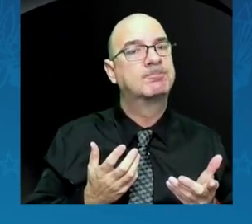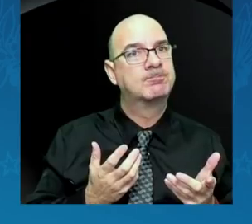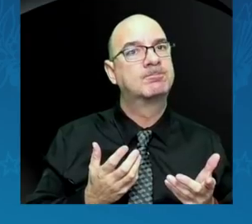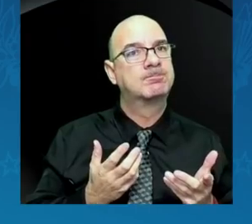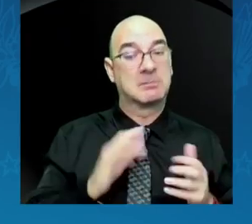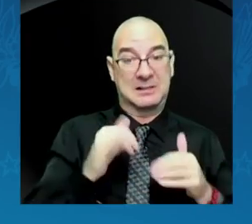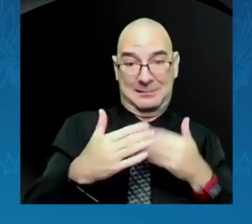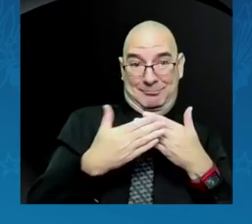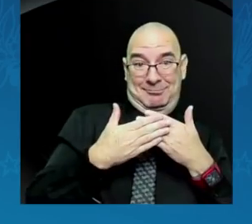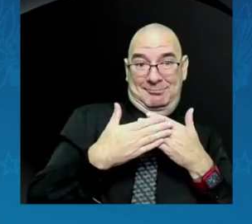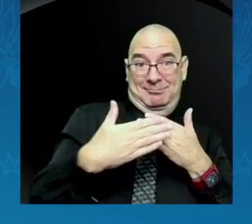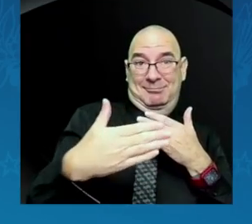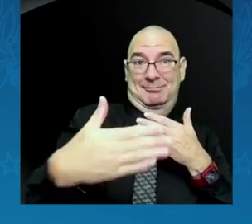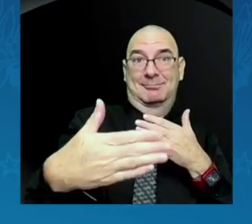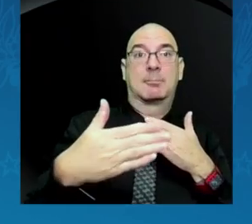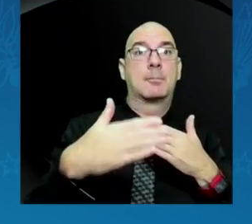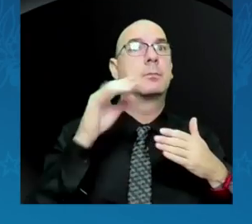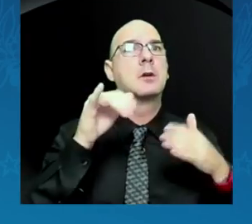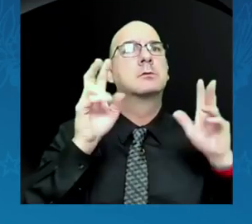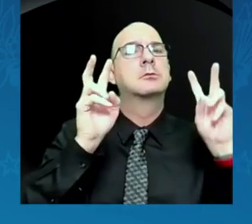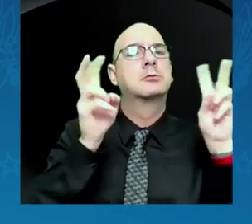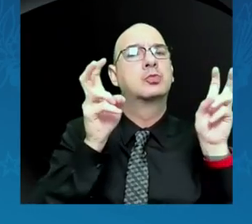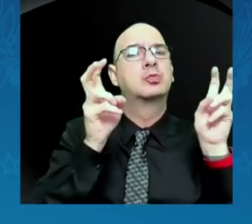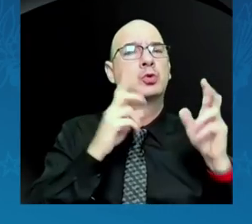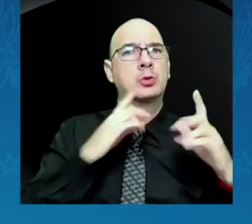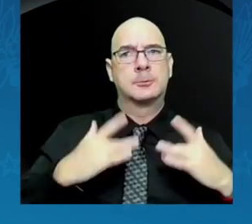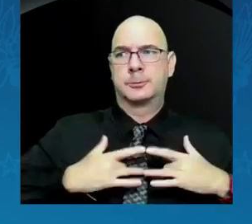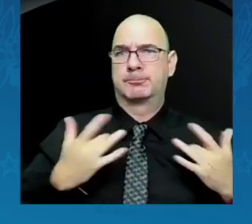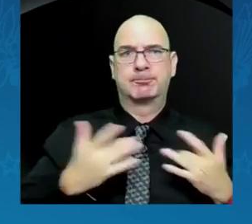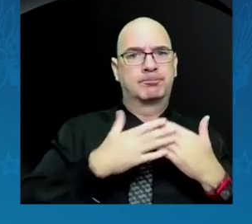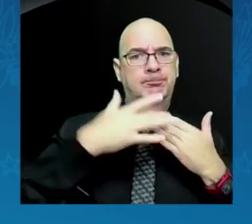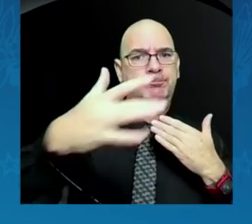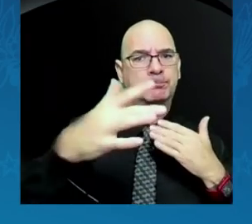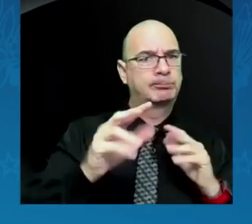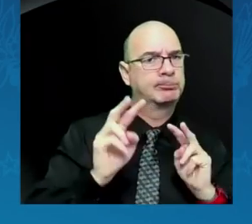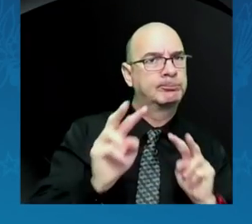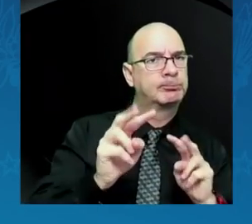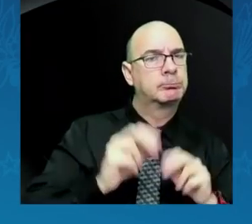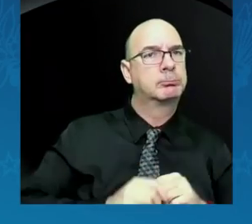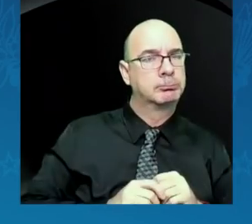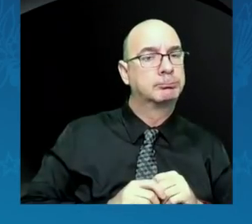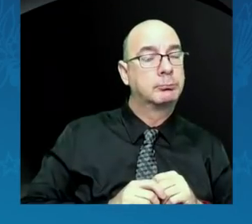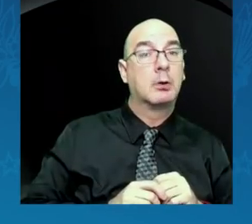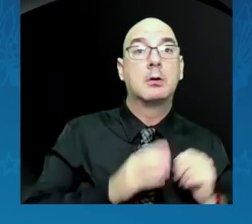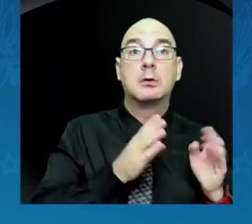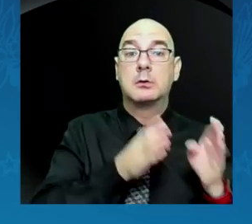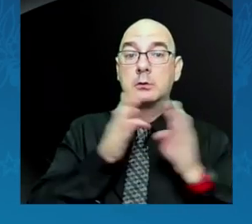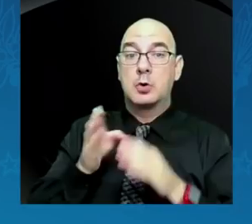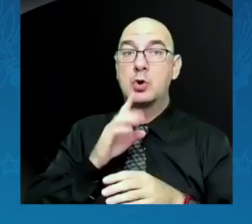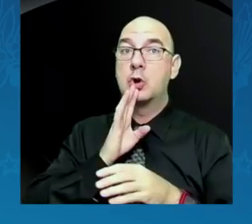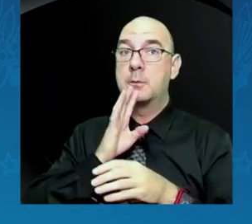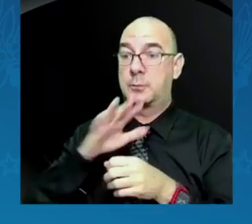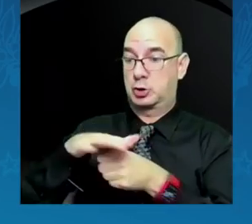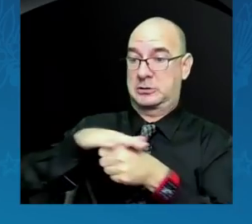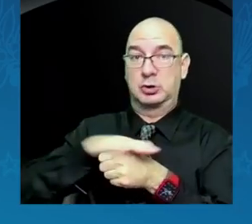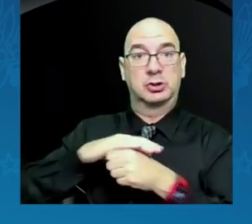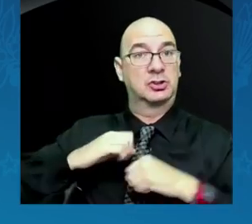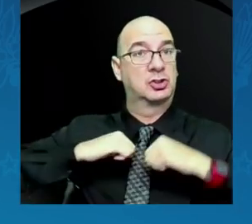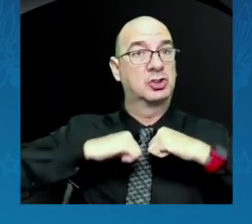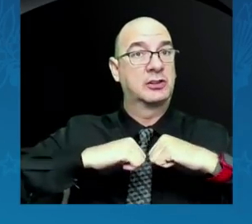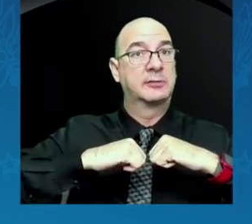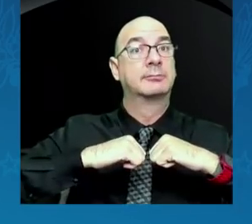to come. We talked about regional security. Again, the alliance between France and the United States